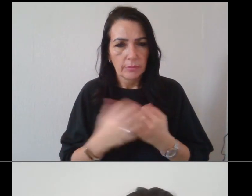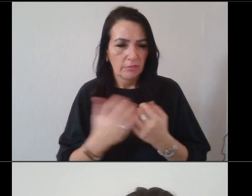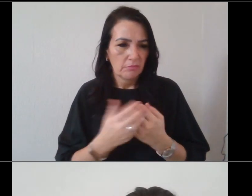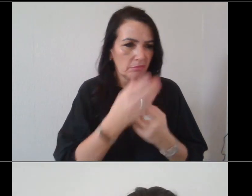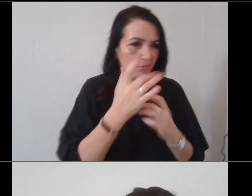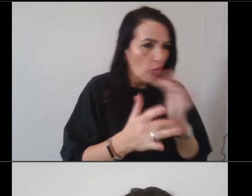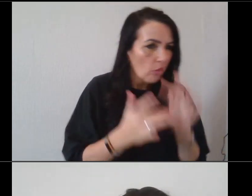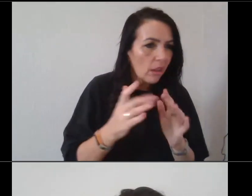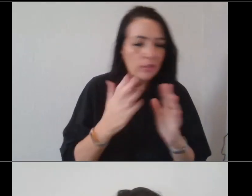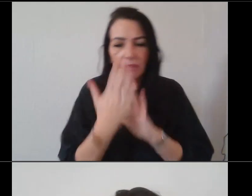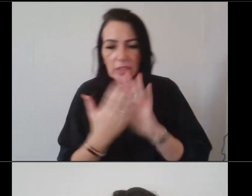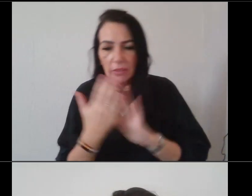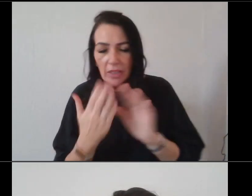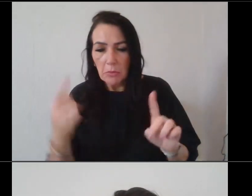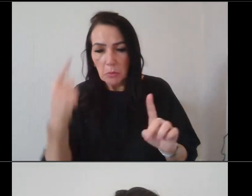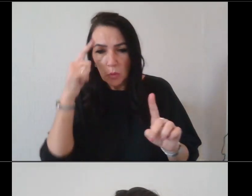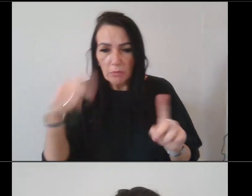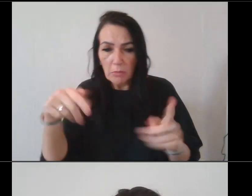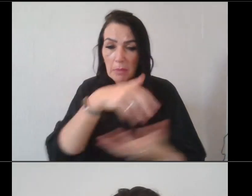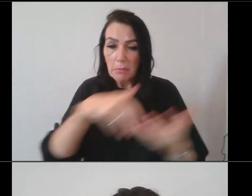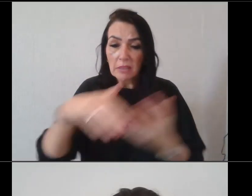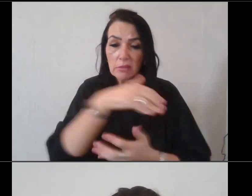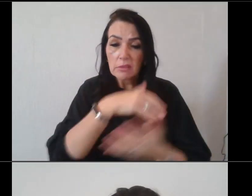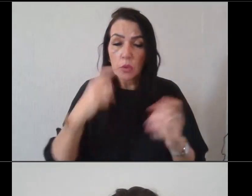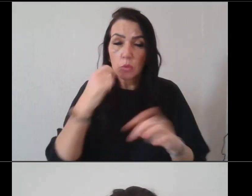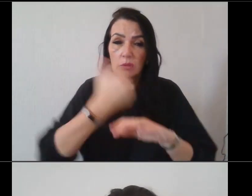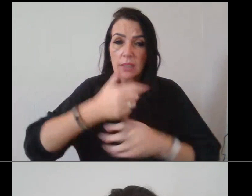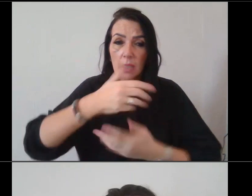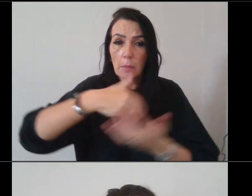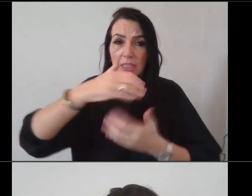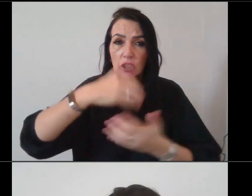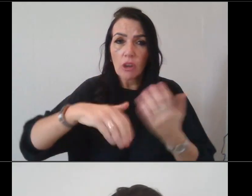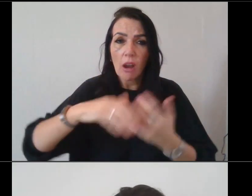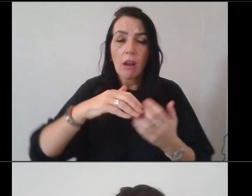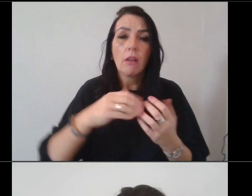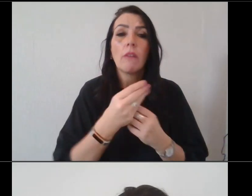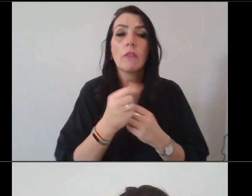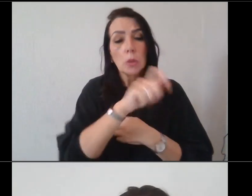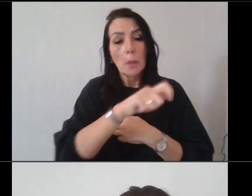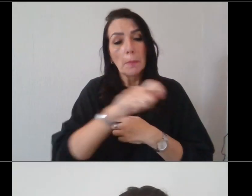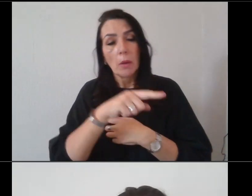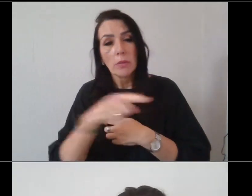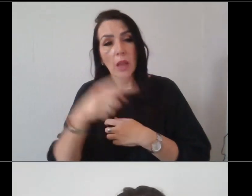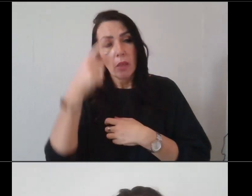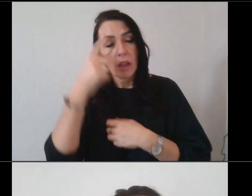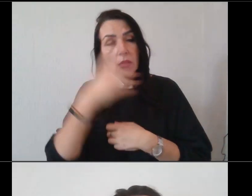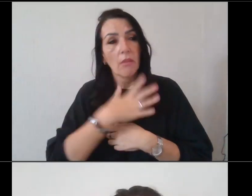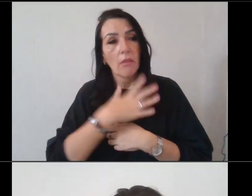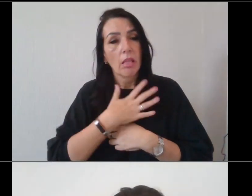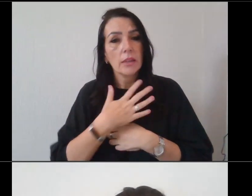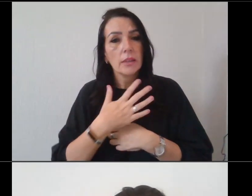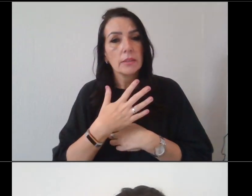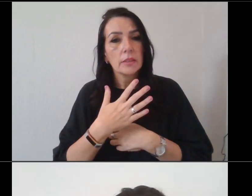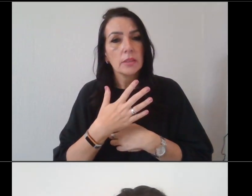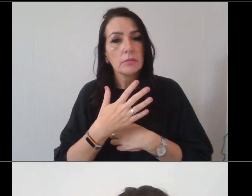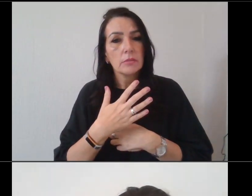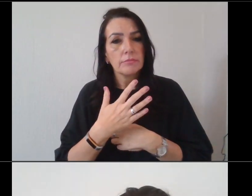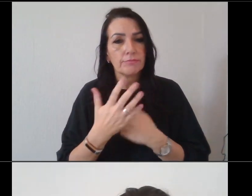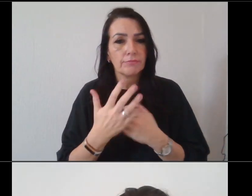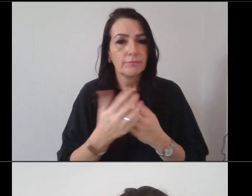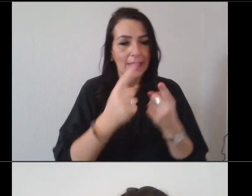maybe you might want to consider a training mix. So maybe for some people, they like a kind of more of an LMS, an